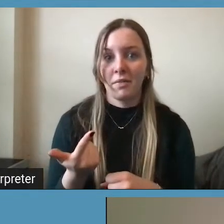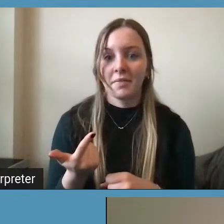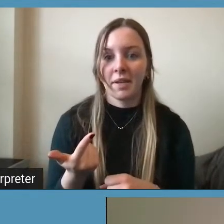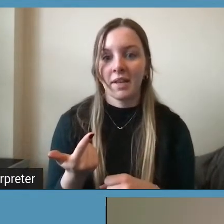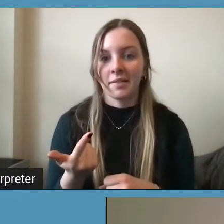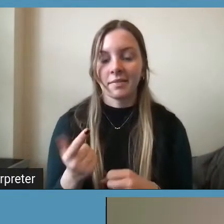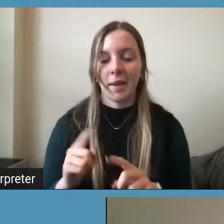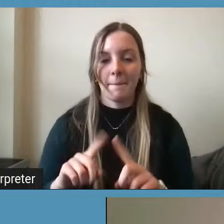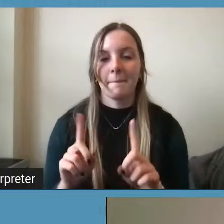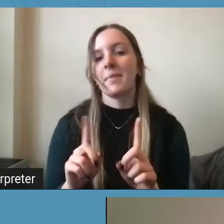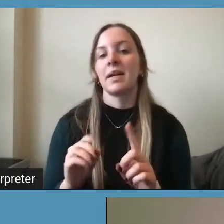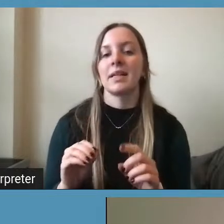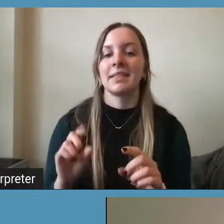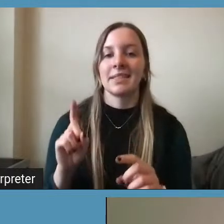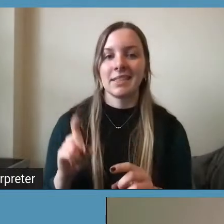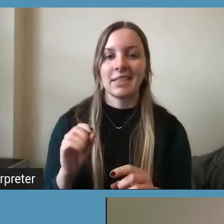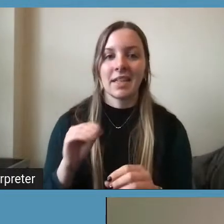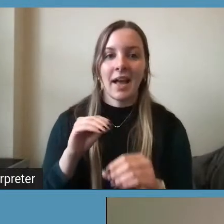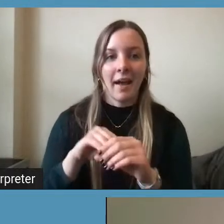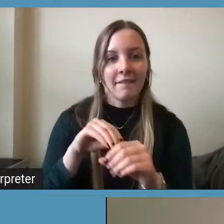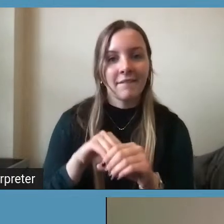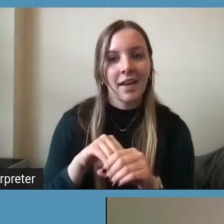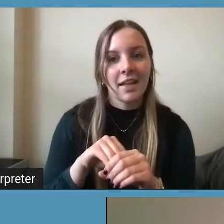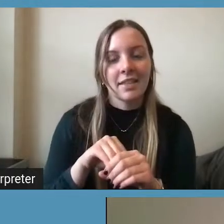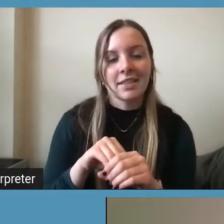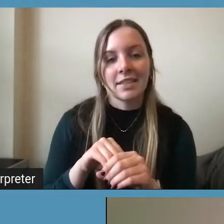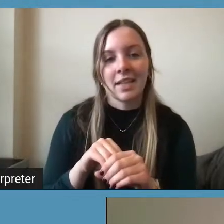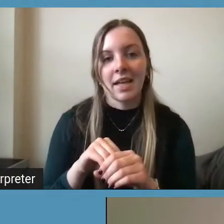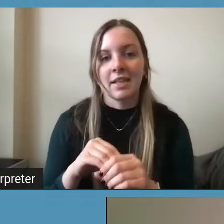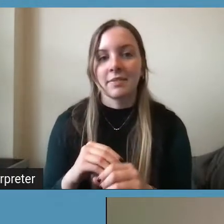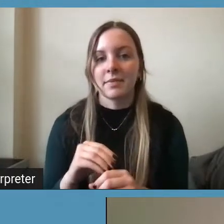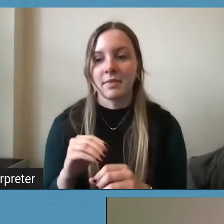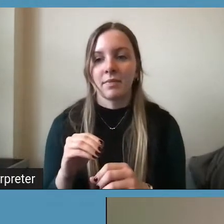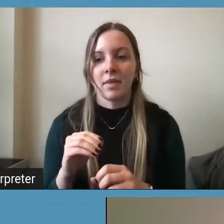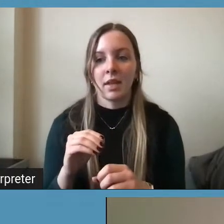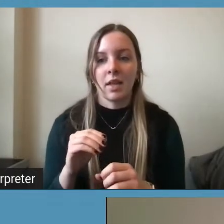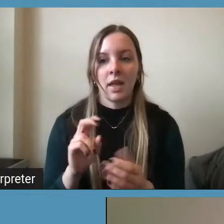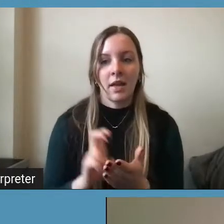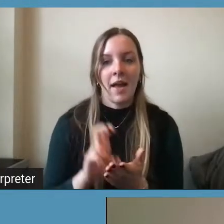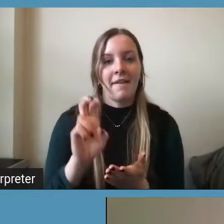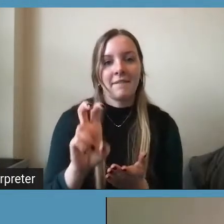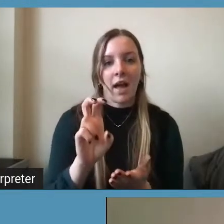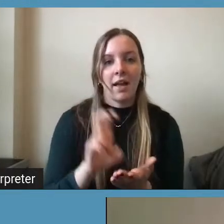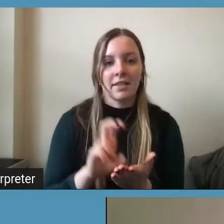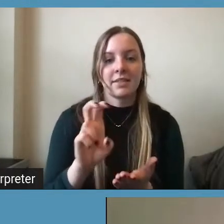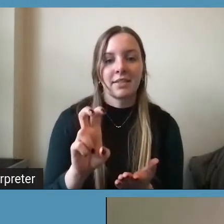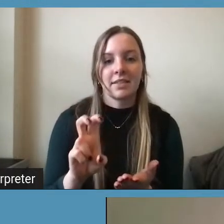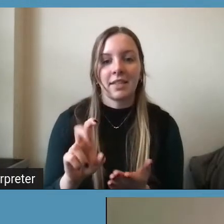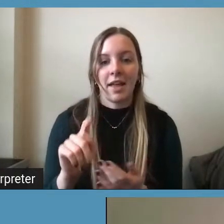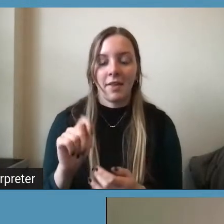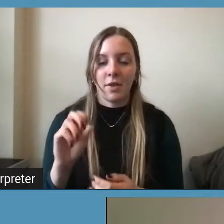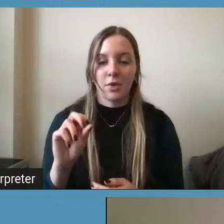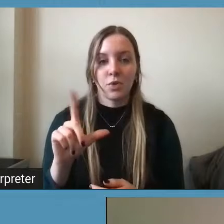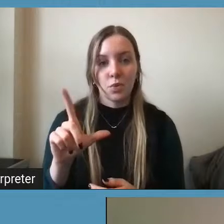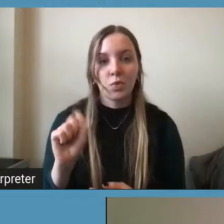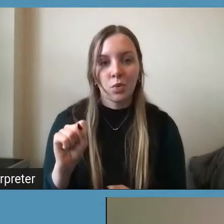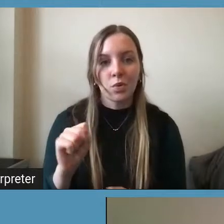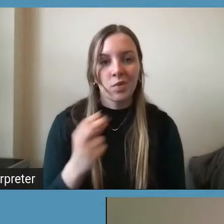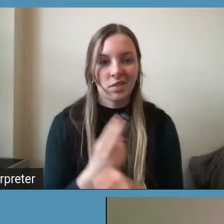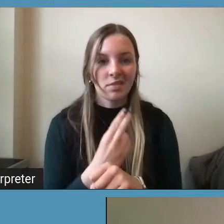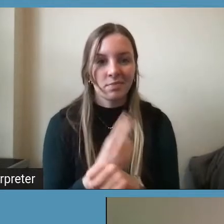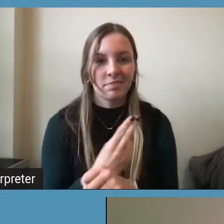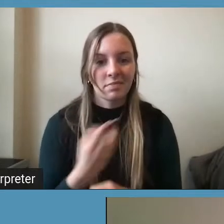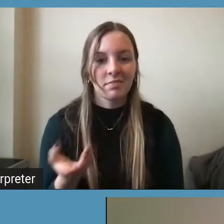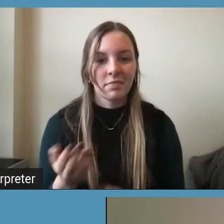time in learning to do it. So that's going to vary across museums, whether there's staff that's appropriate to do